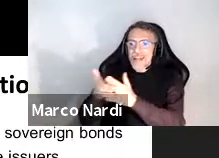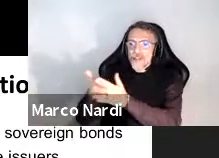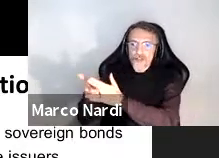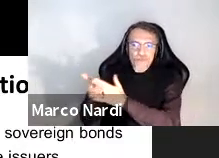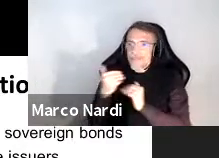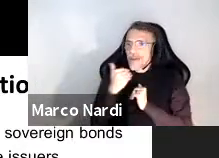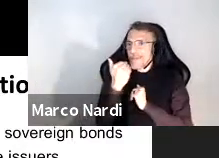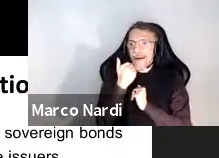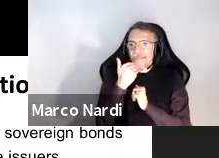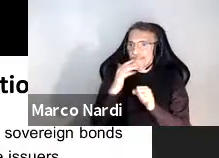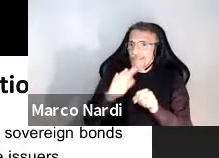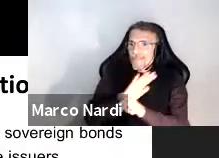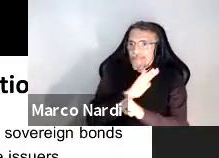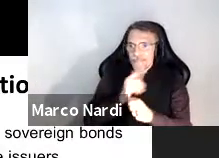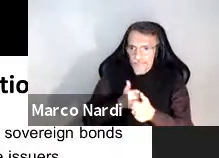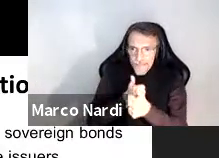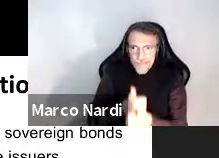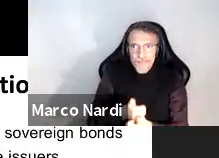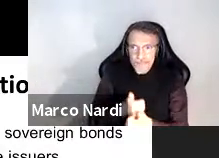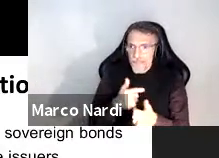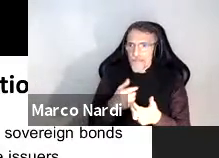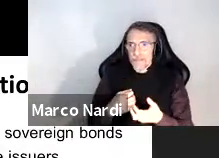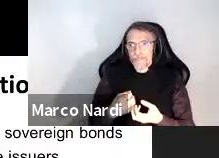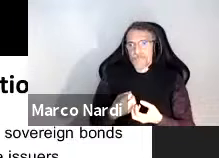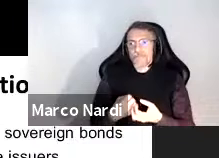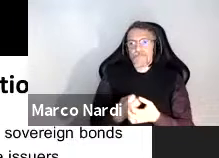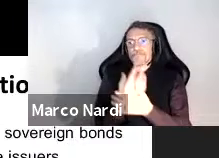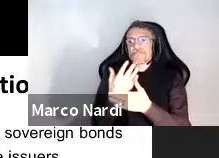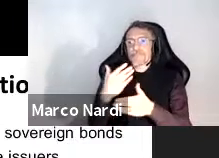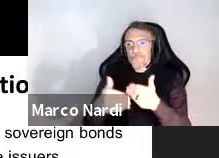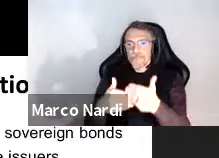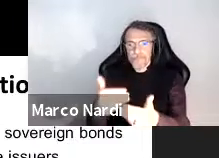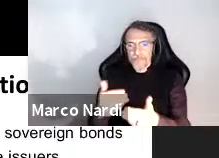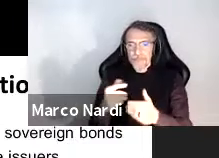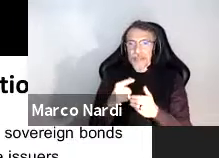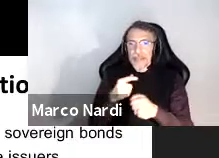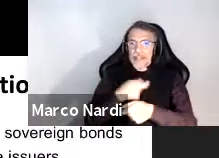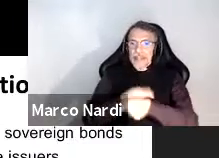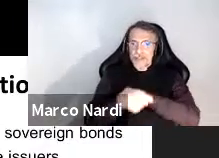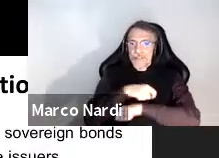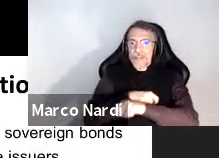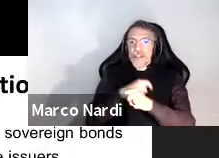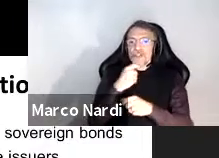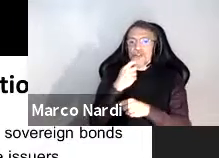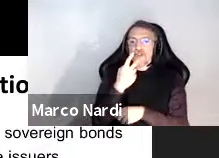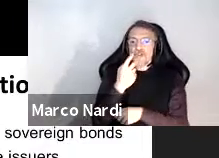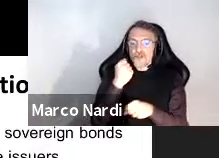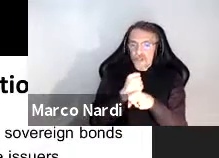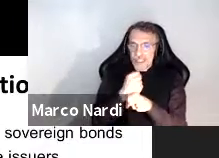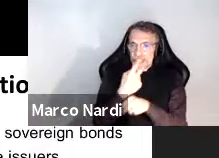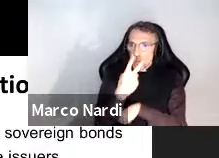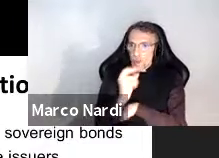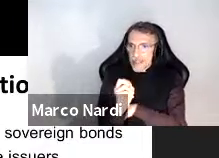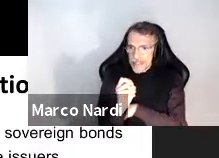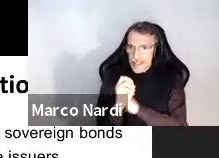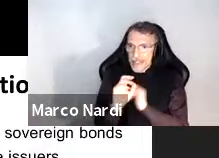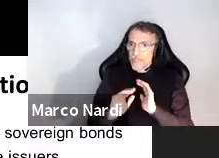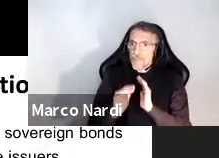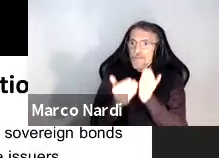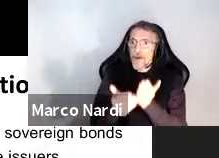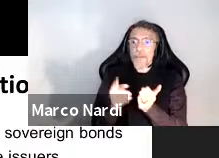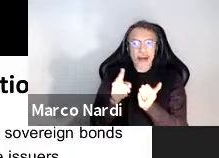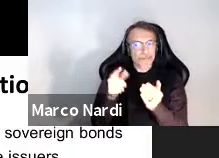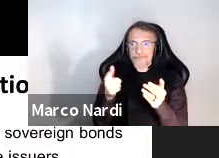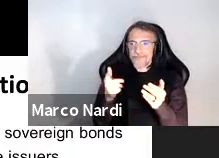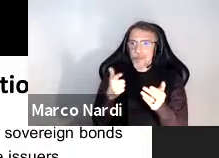not enough. The debt suspension initiative that the G20 provided was also not adequate